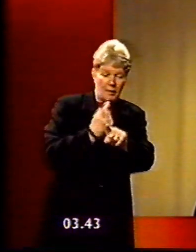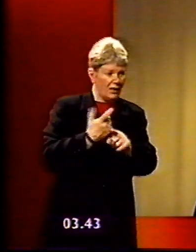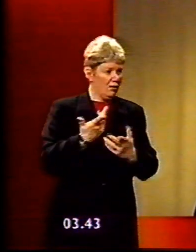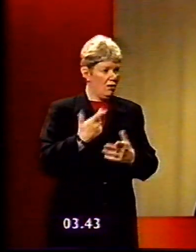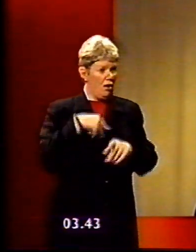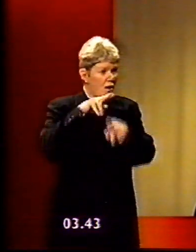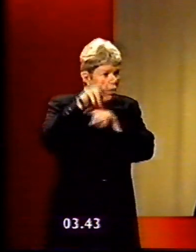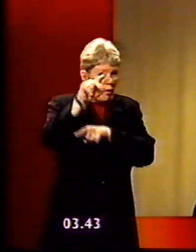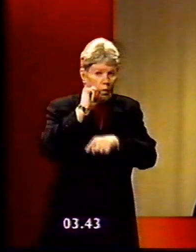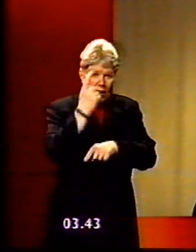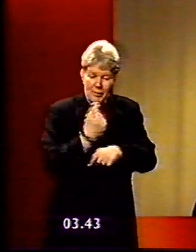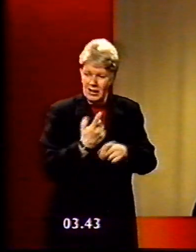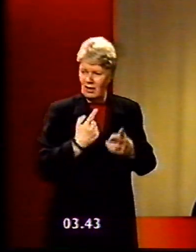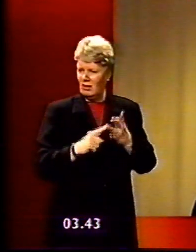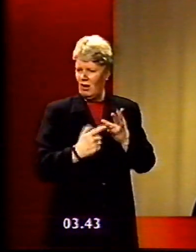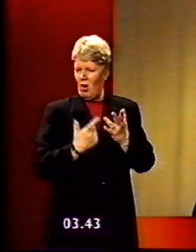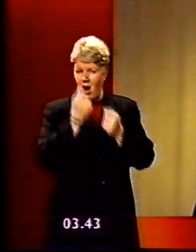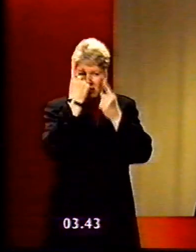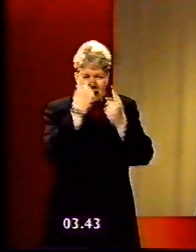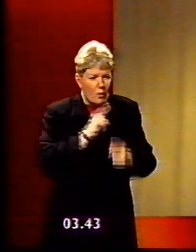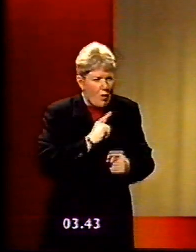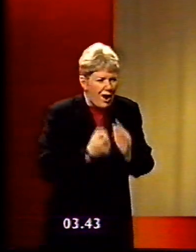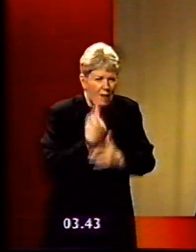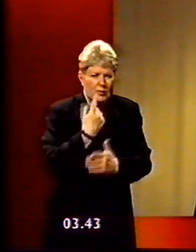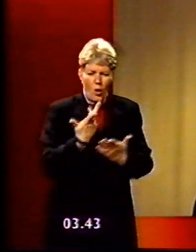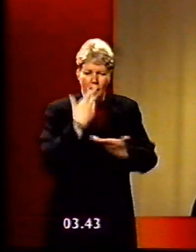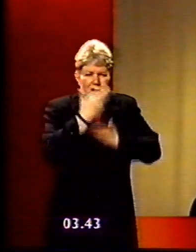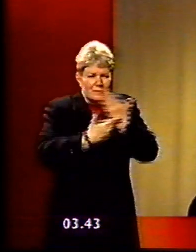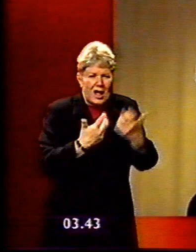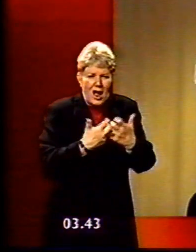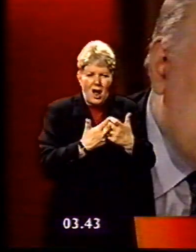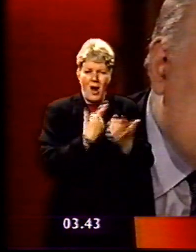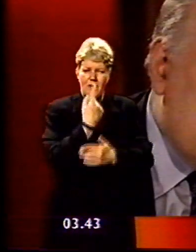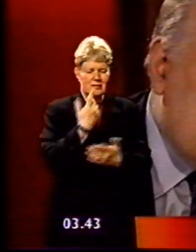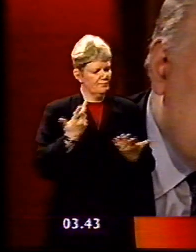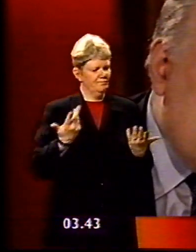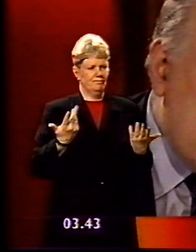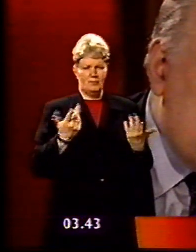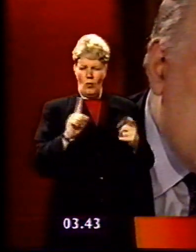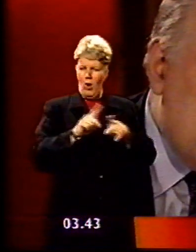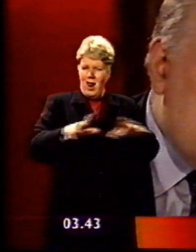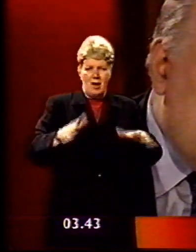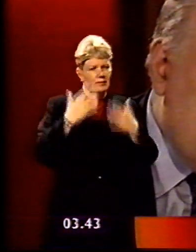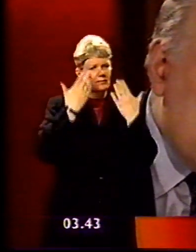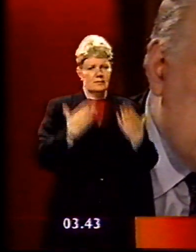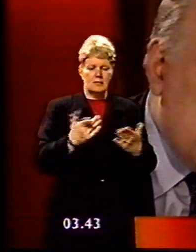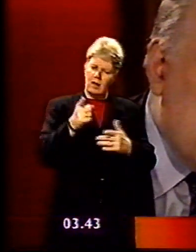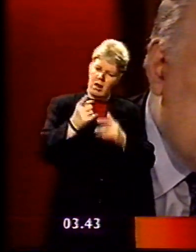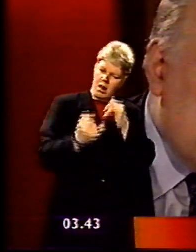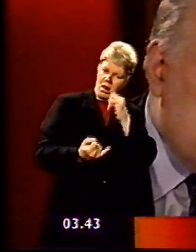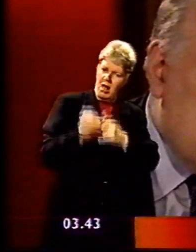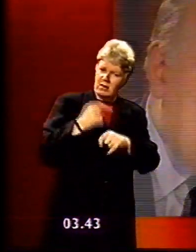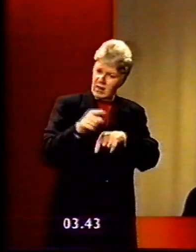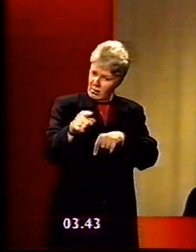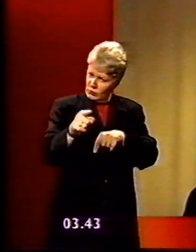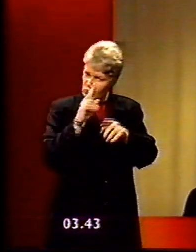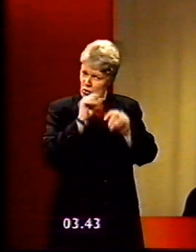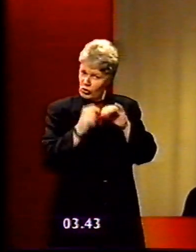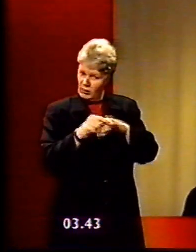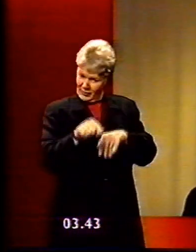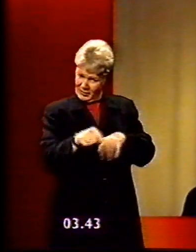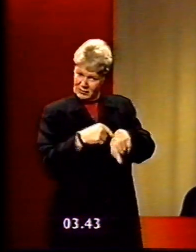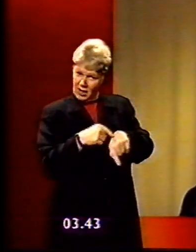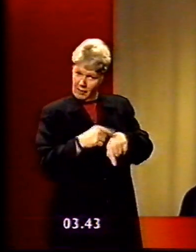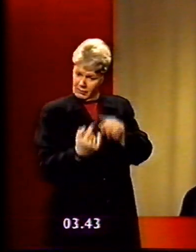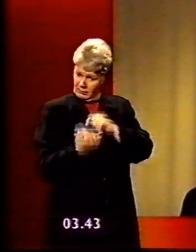understand, or even articulate and explain afterwards. Tell me about the last time you saw your husband. Well, on Monday,